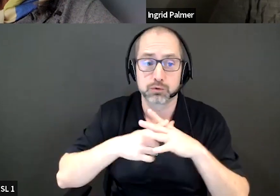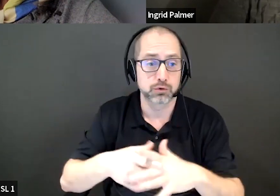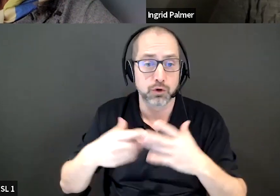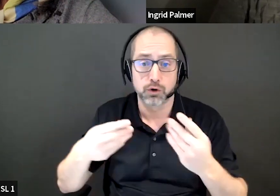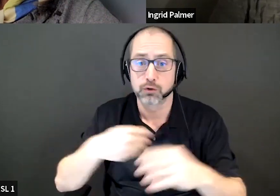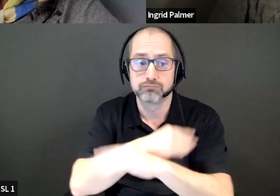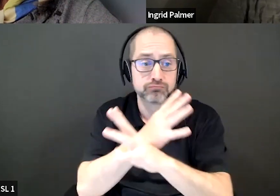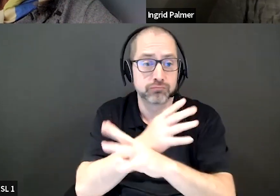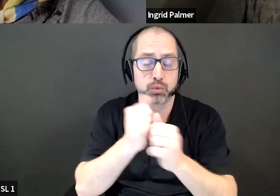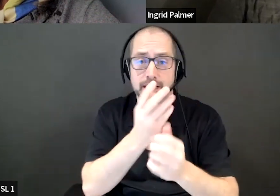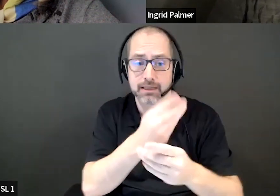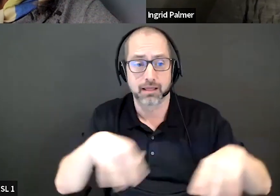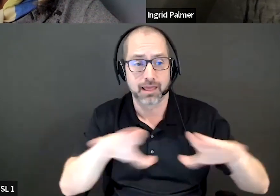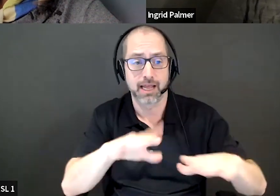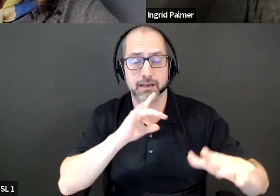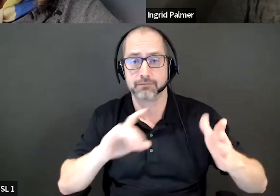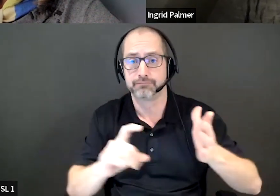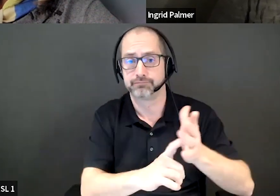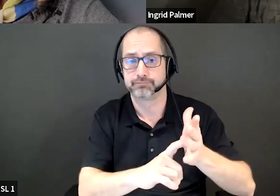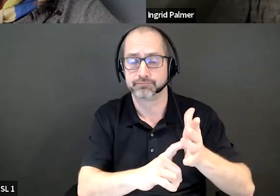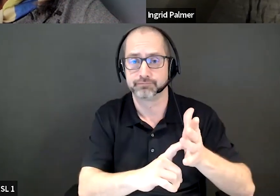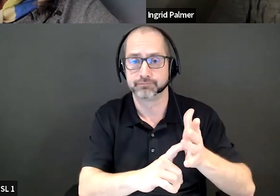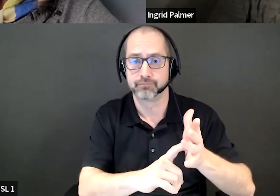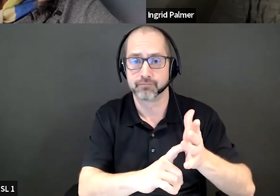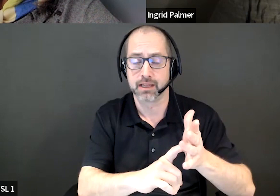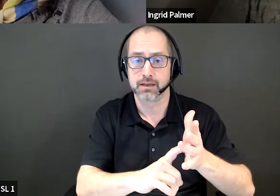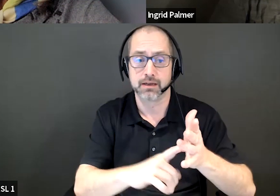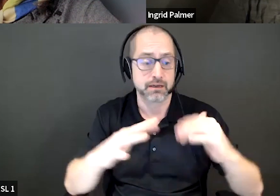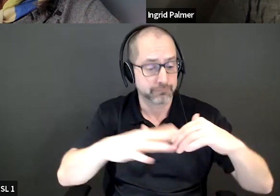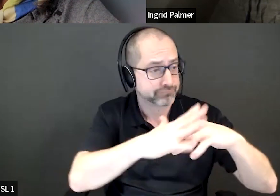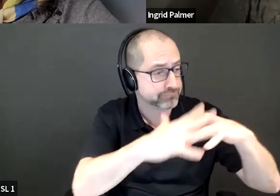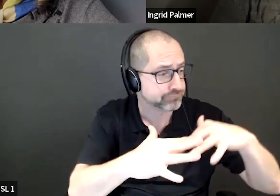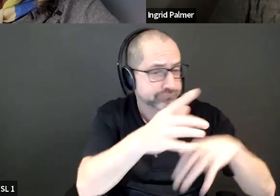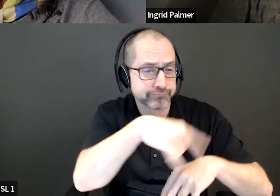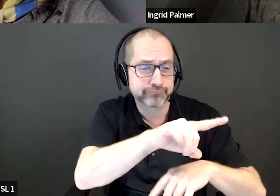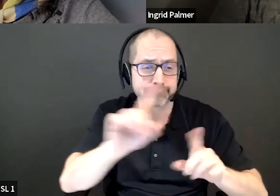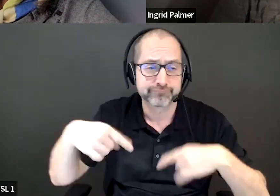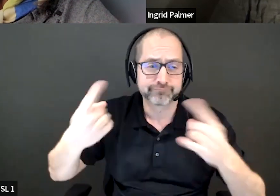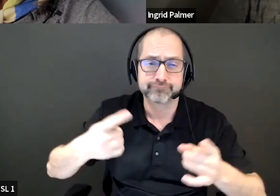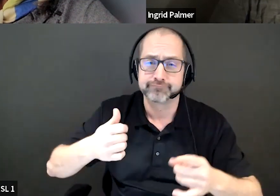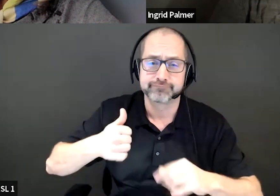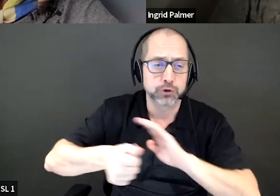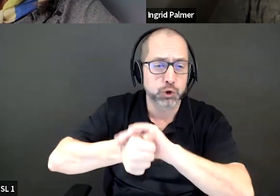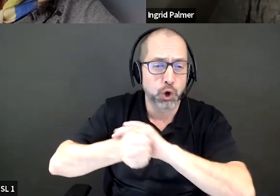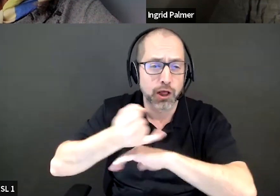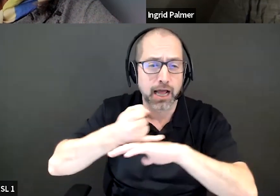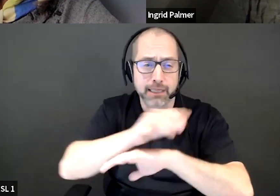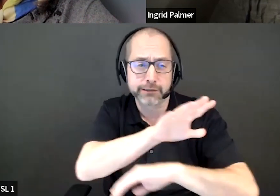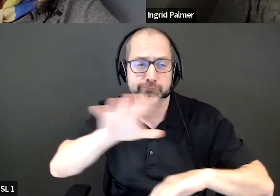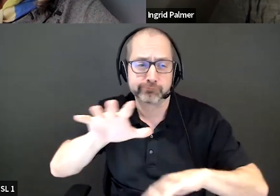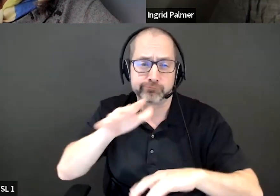land acknowledgement. The original caretakers of Turtle Island did not